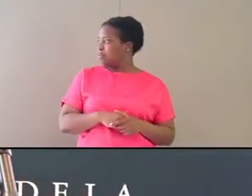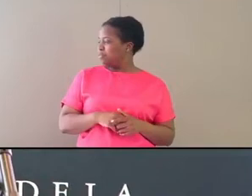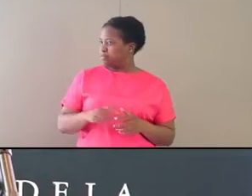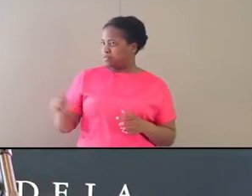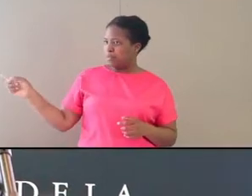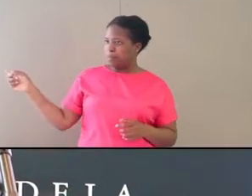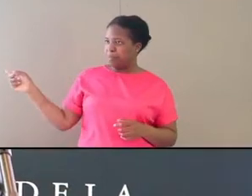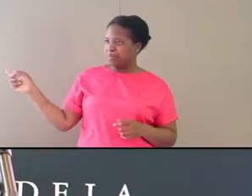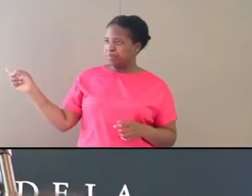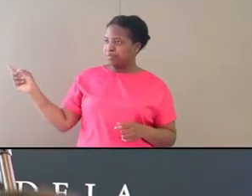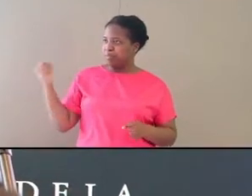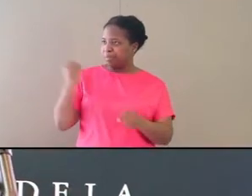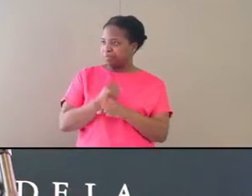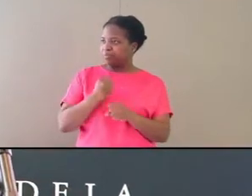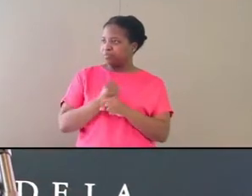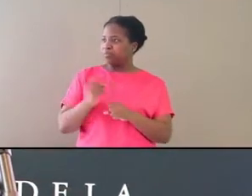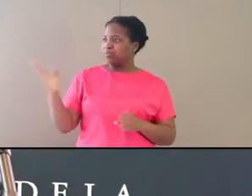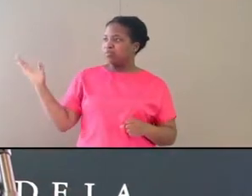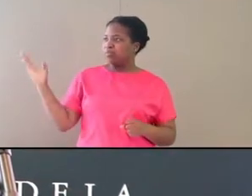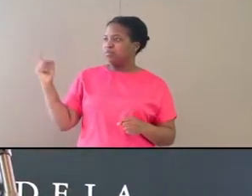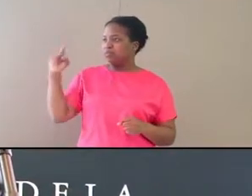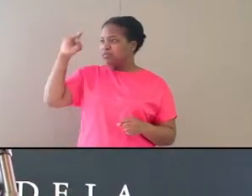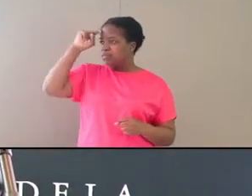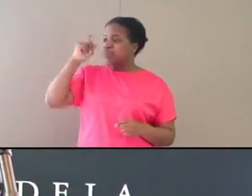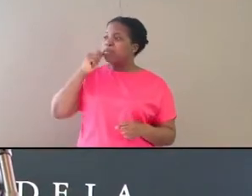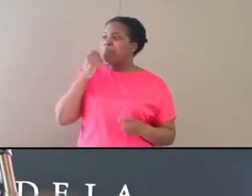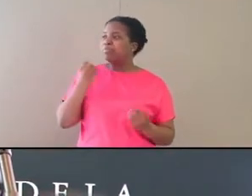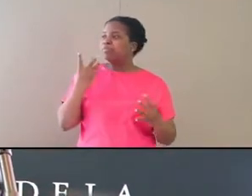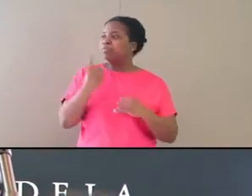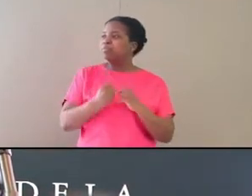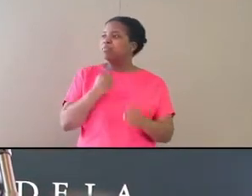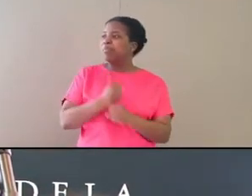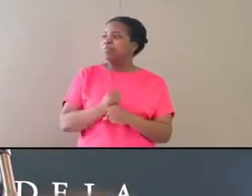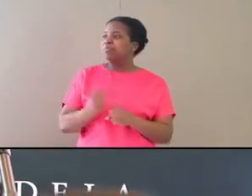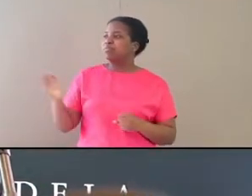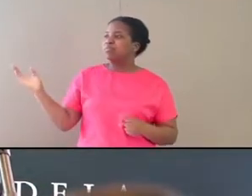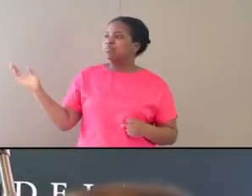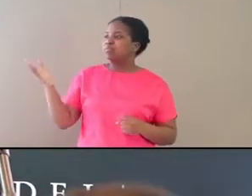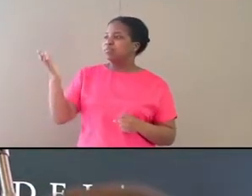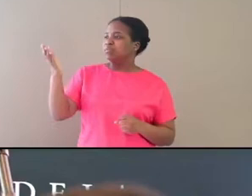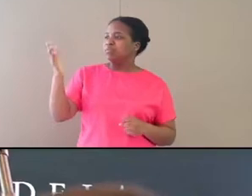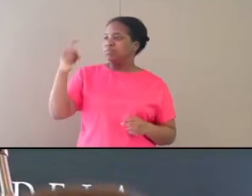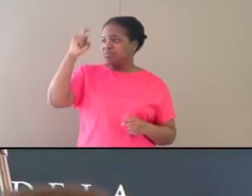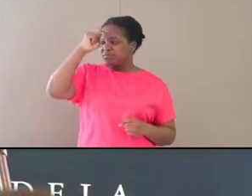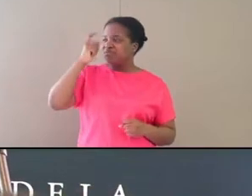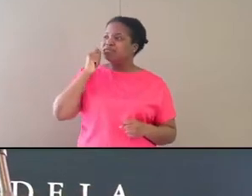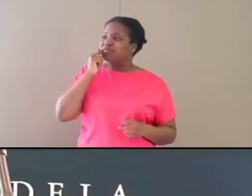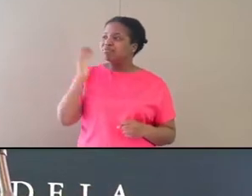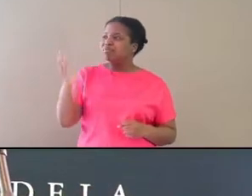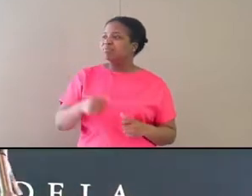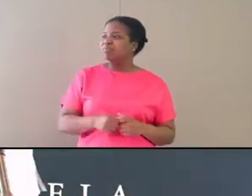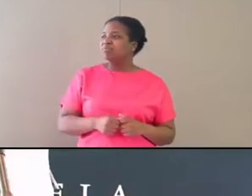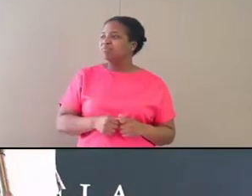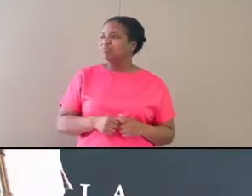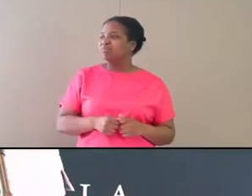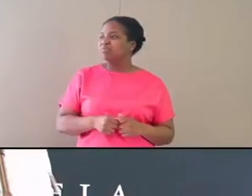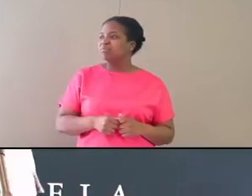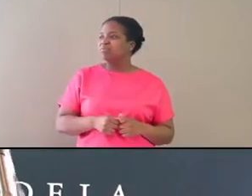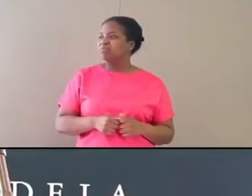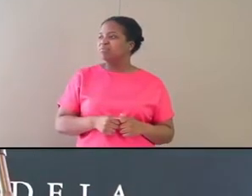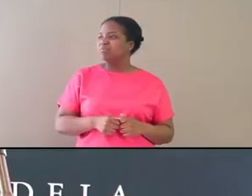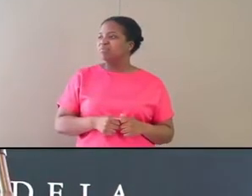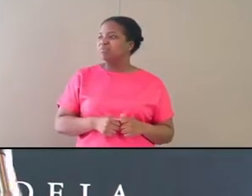in this piece of work from many years ago. Mastura for a second. So these are,